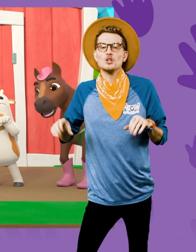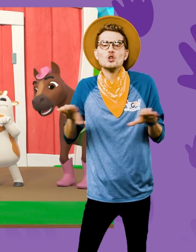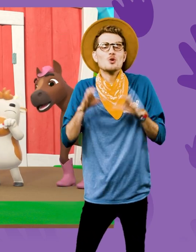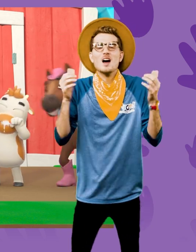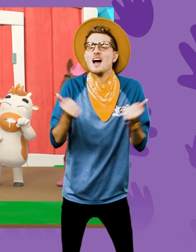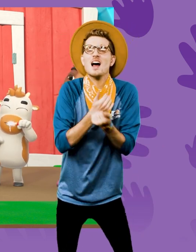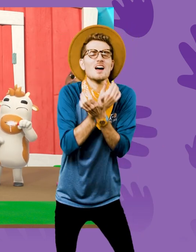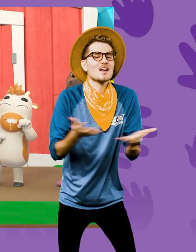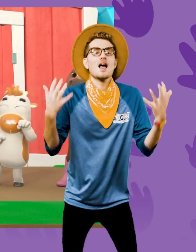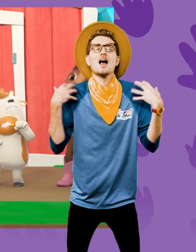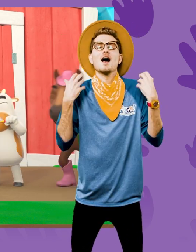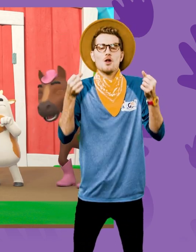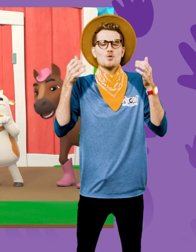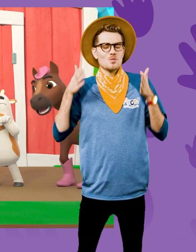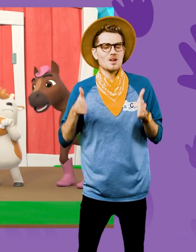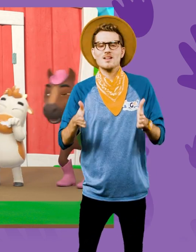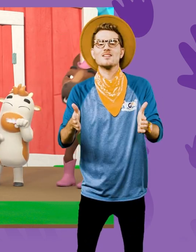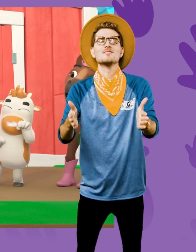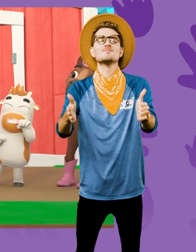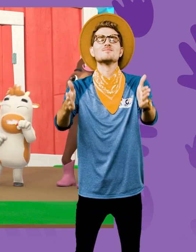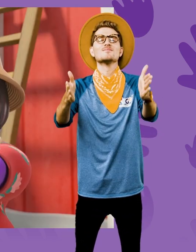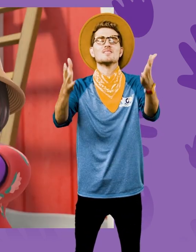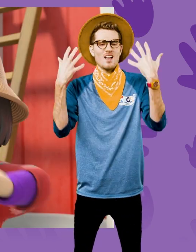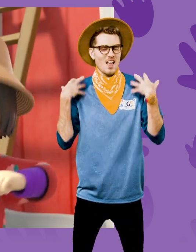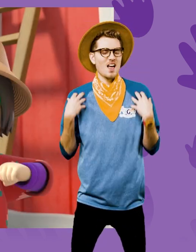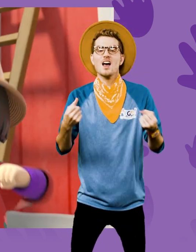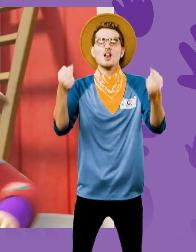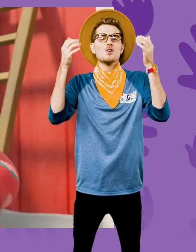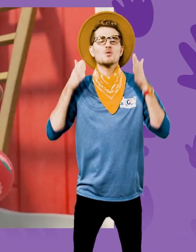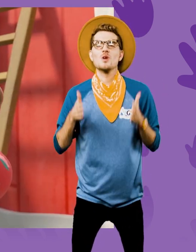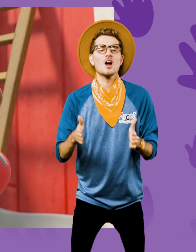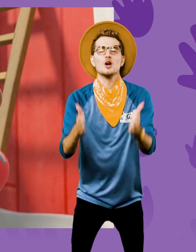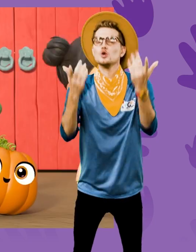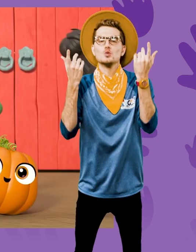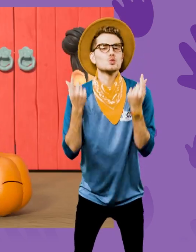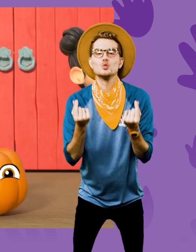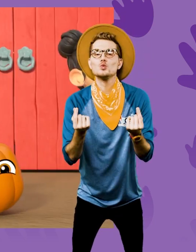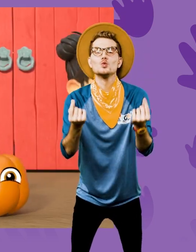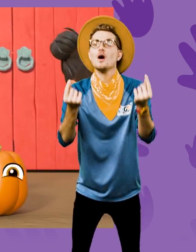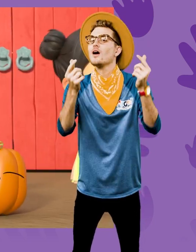do everything the healthy way. Healthy is the way.